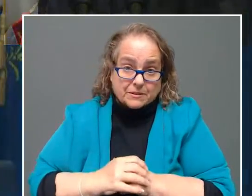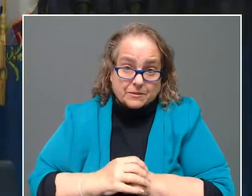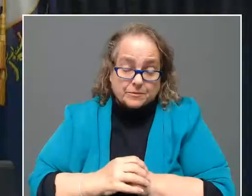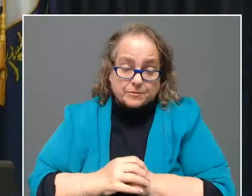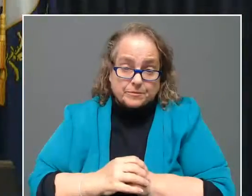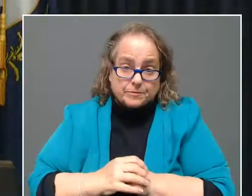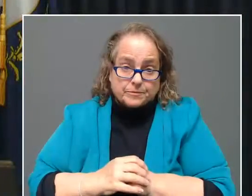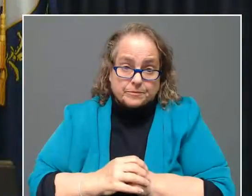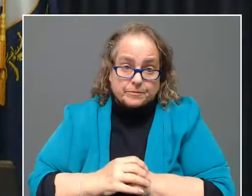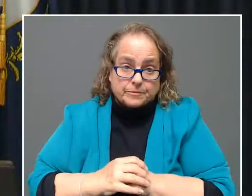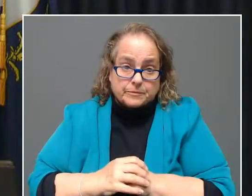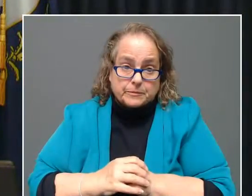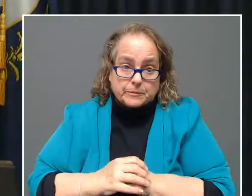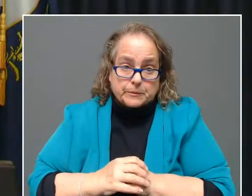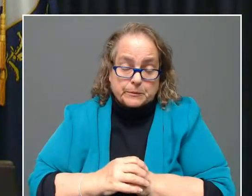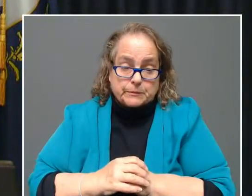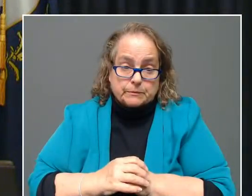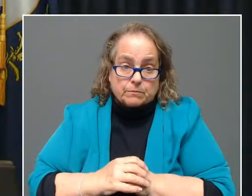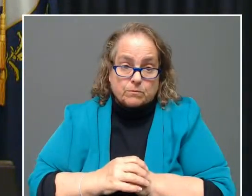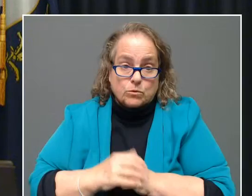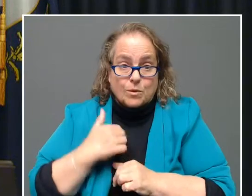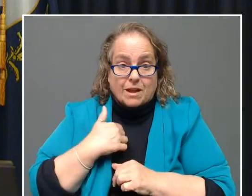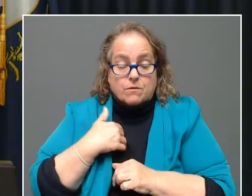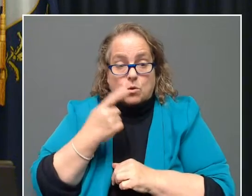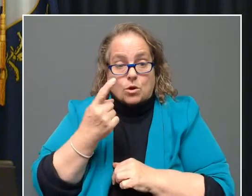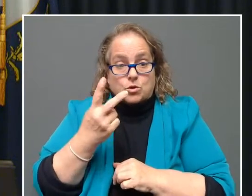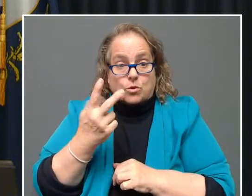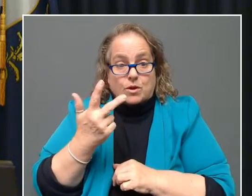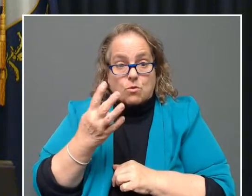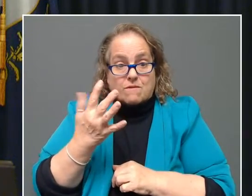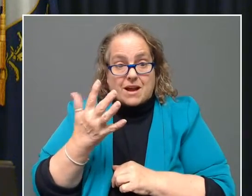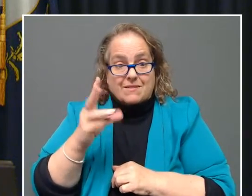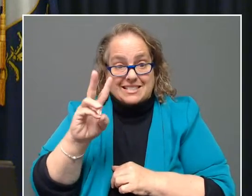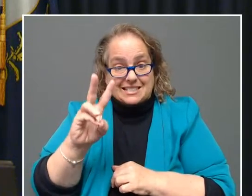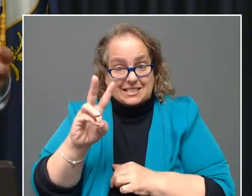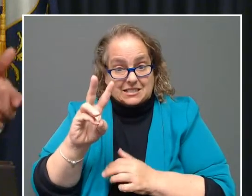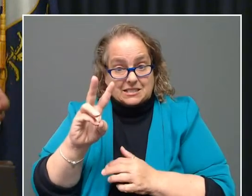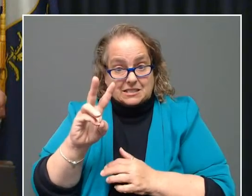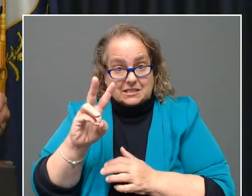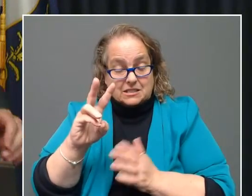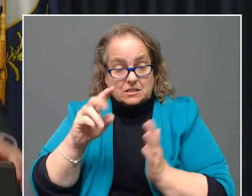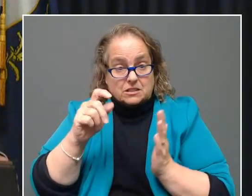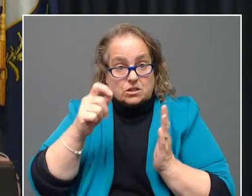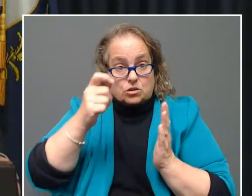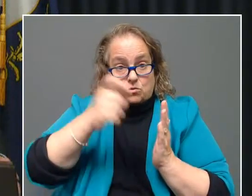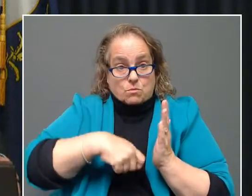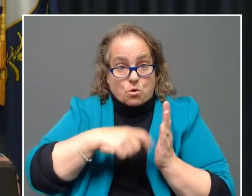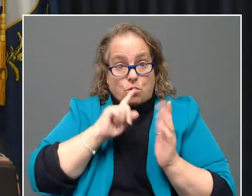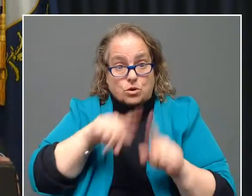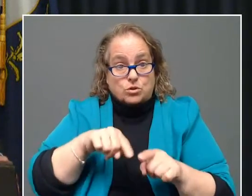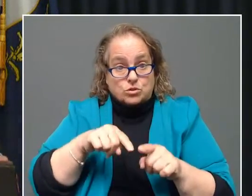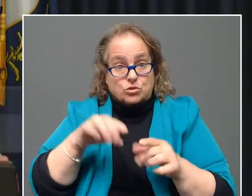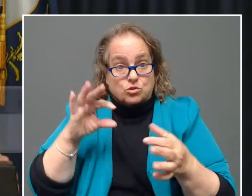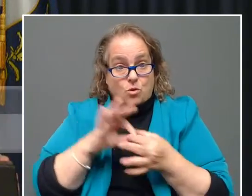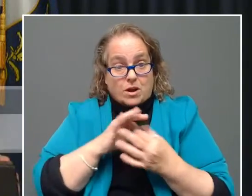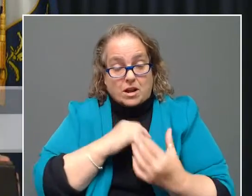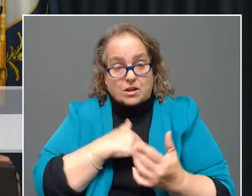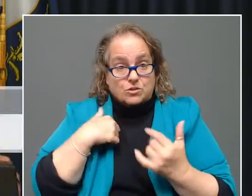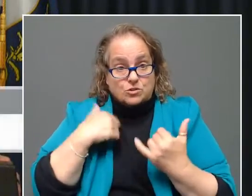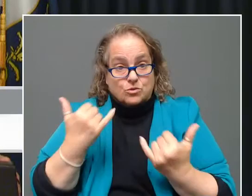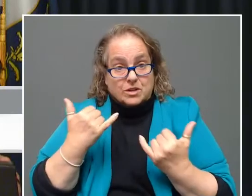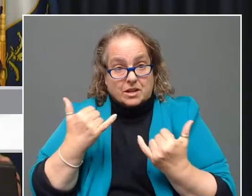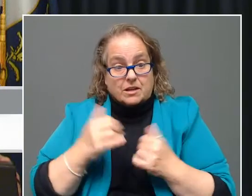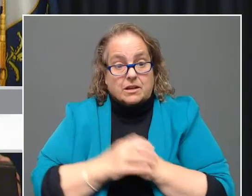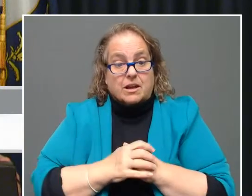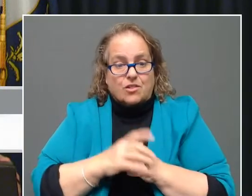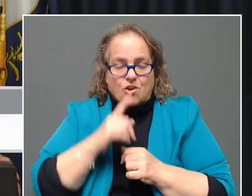All right, we have 6 journalists joining us today. There's apparently other things going on in the Capitol today that have